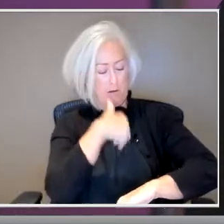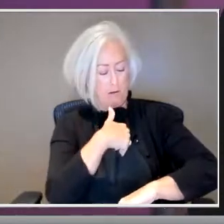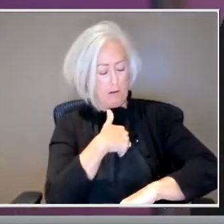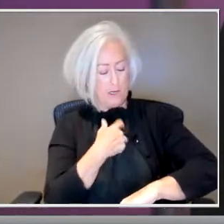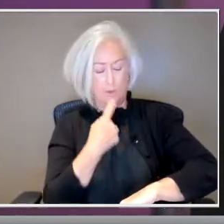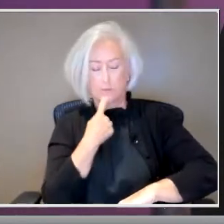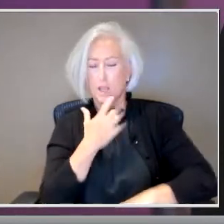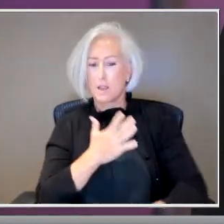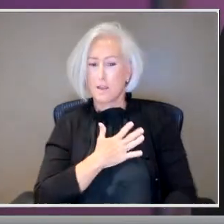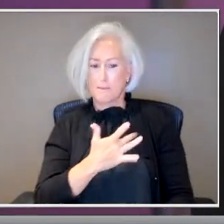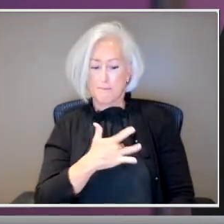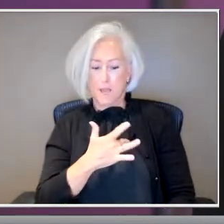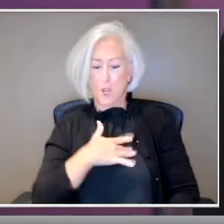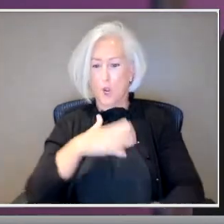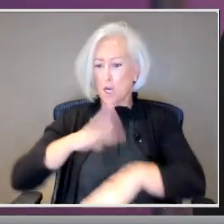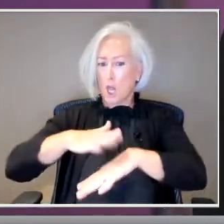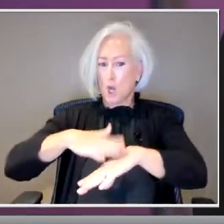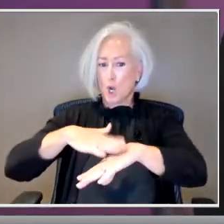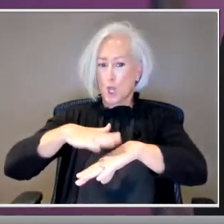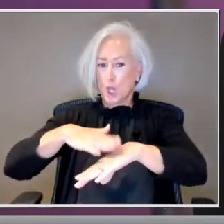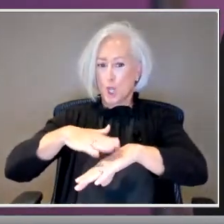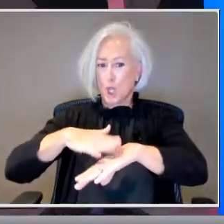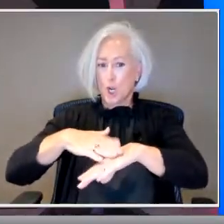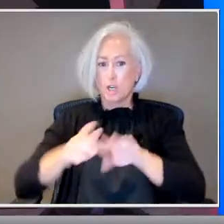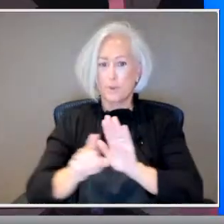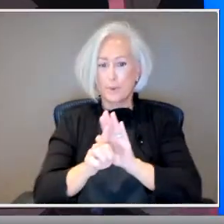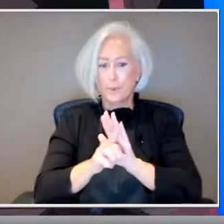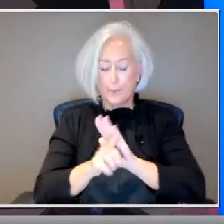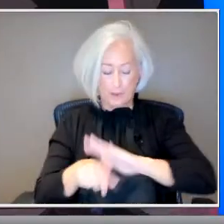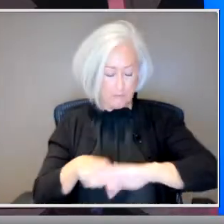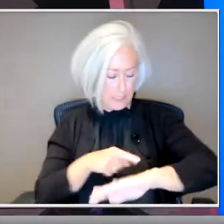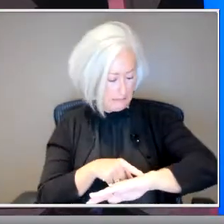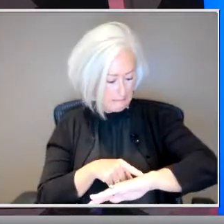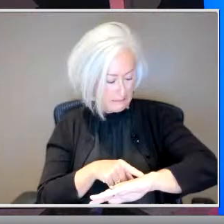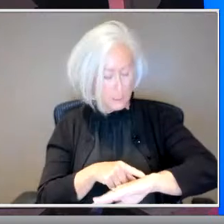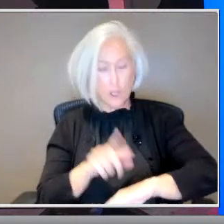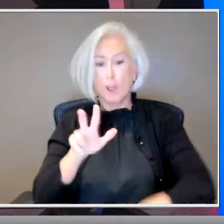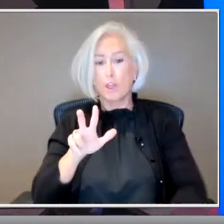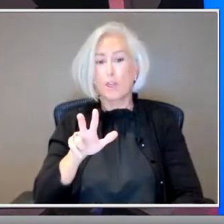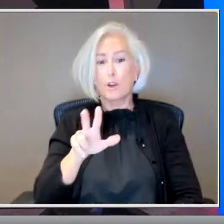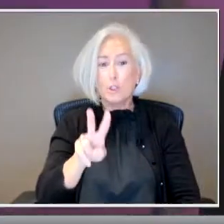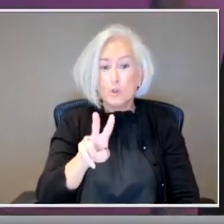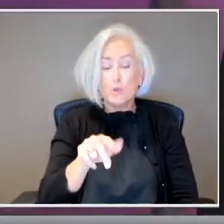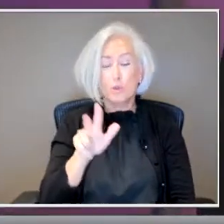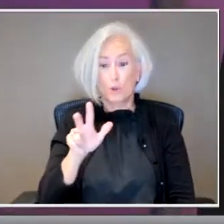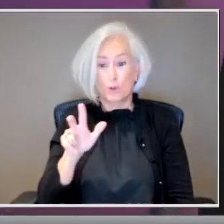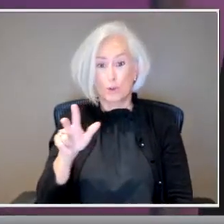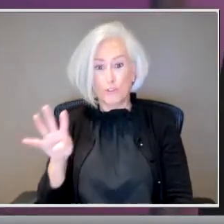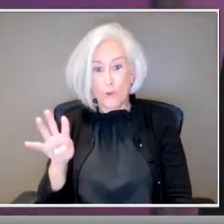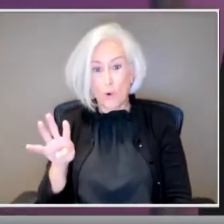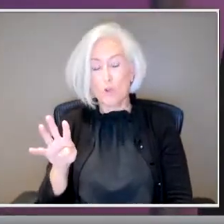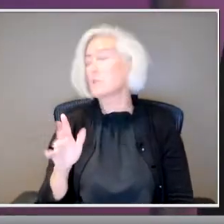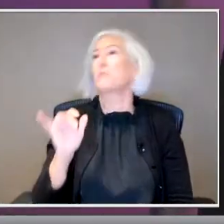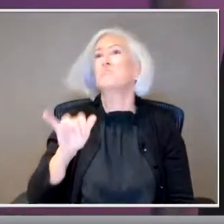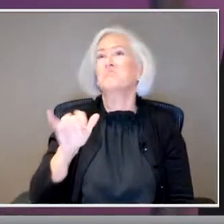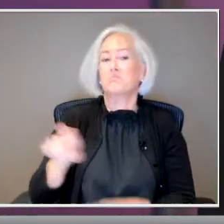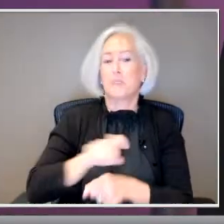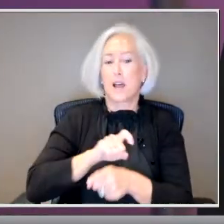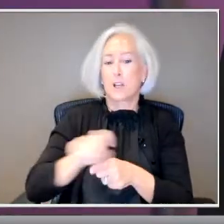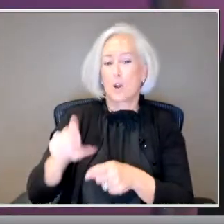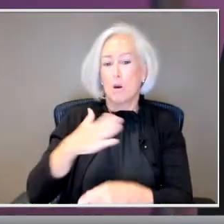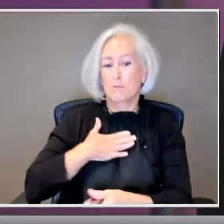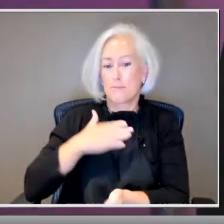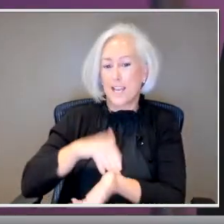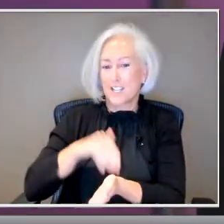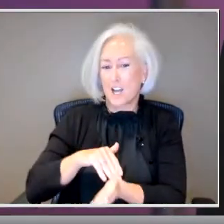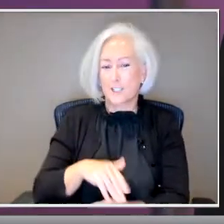alert, alert. And it would be 32. 34. So I called my internist, and she's like, I don't think that's what's